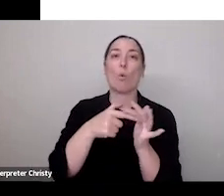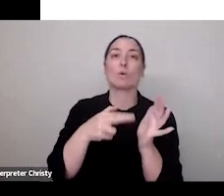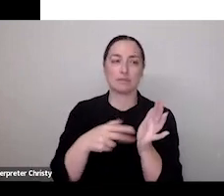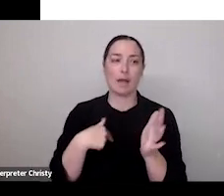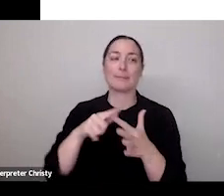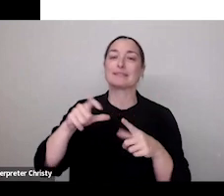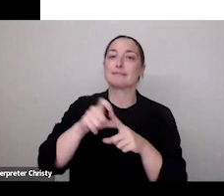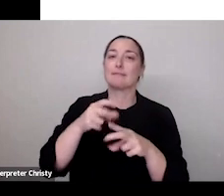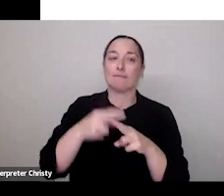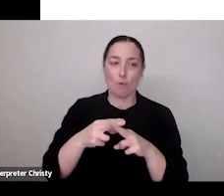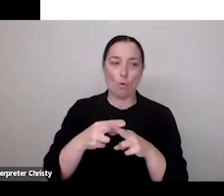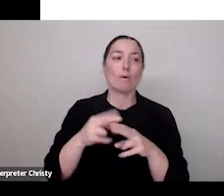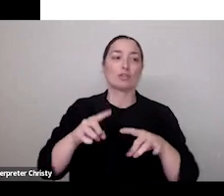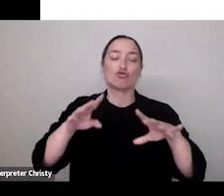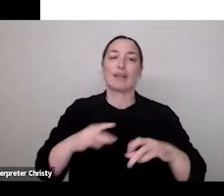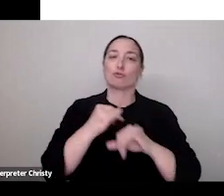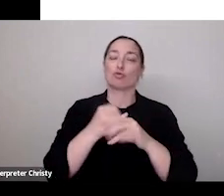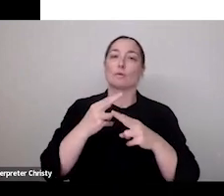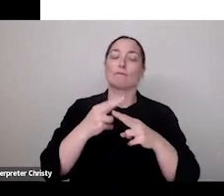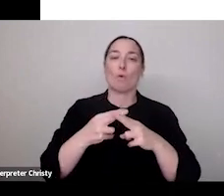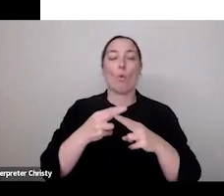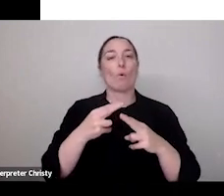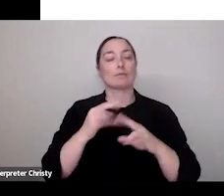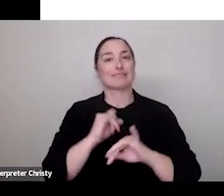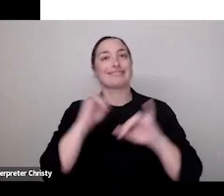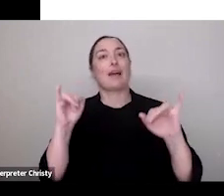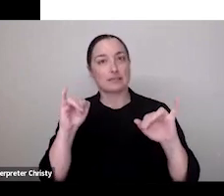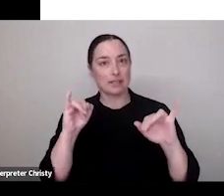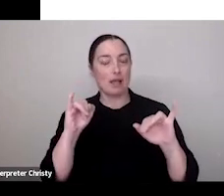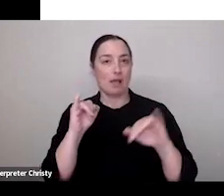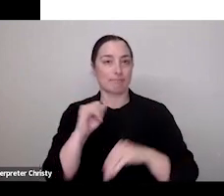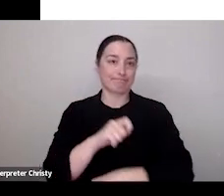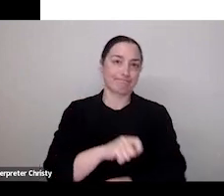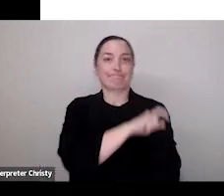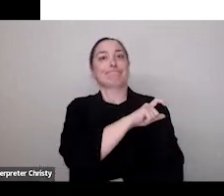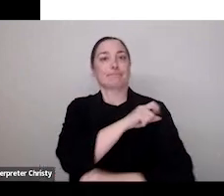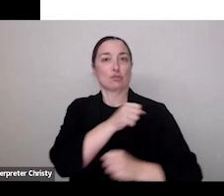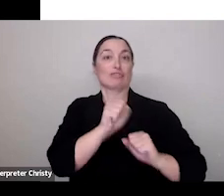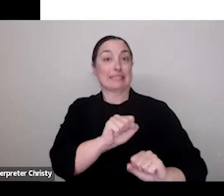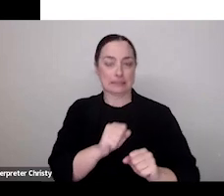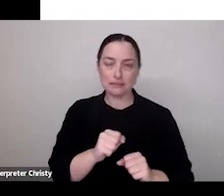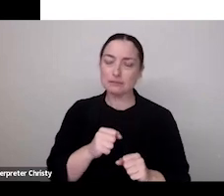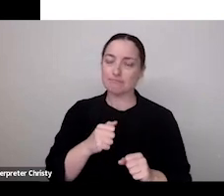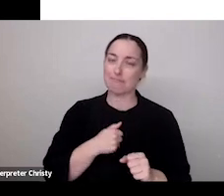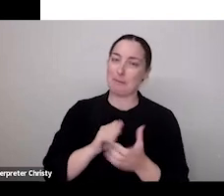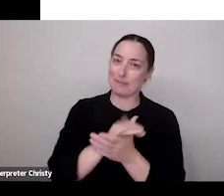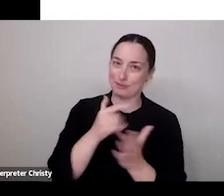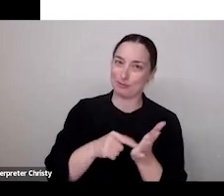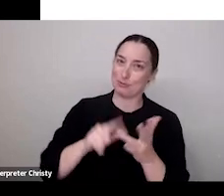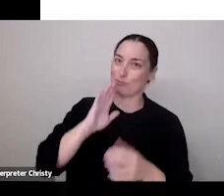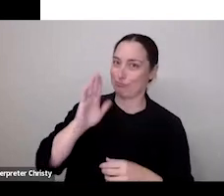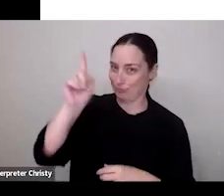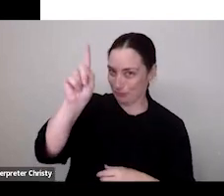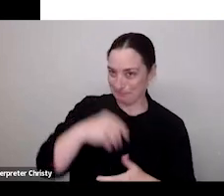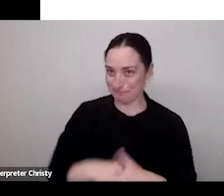Director for the Australian Institute for Disaster Resilience, and it is my great pleasure to be your host today. I would